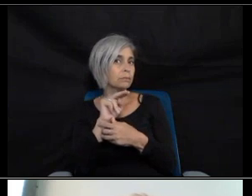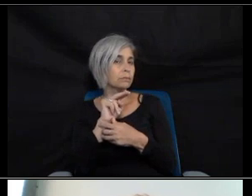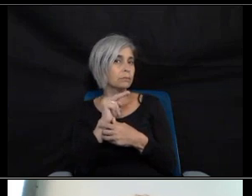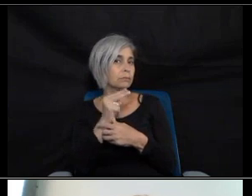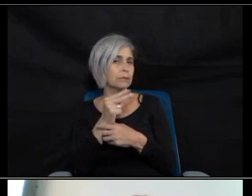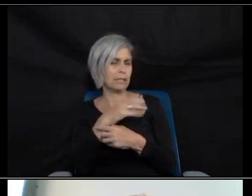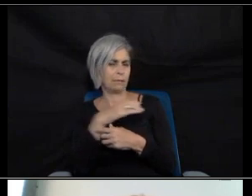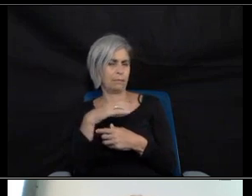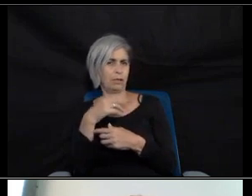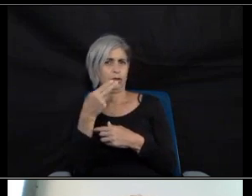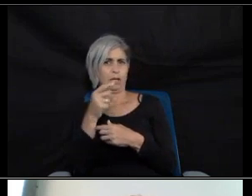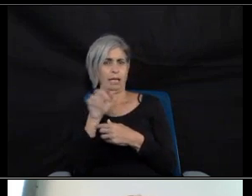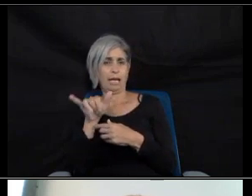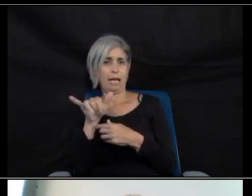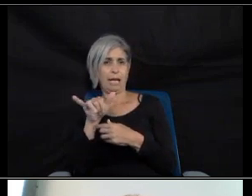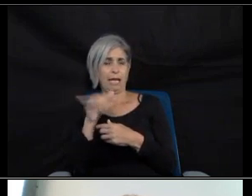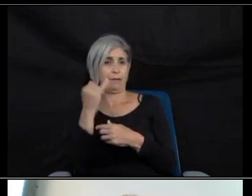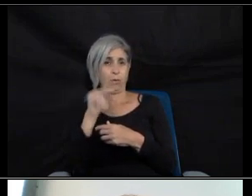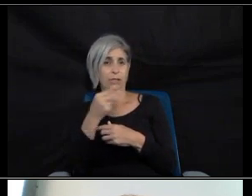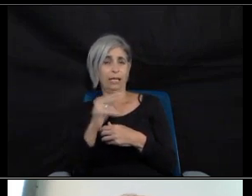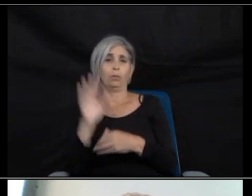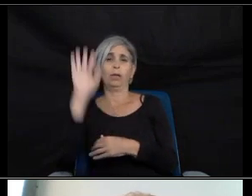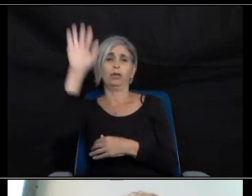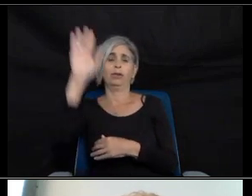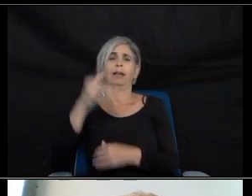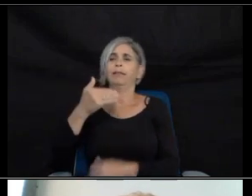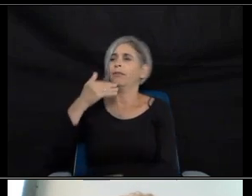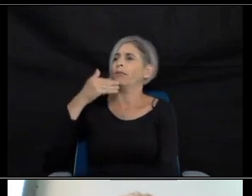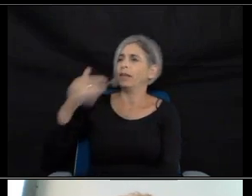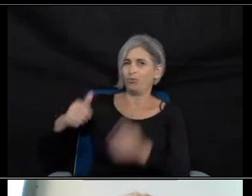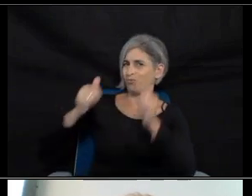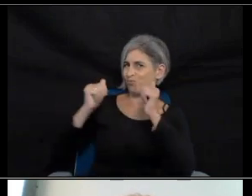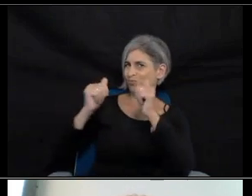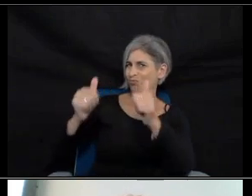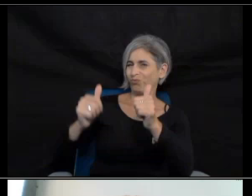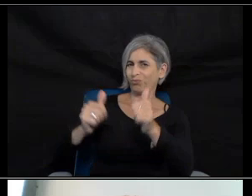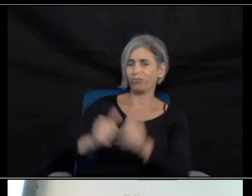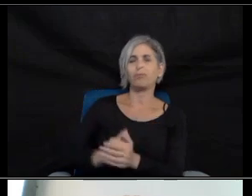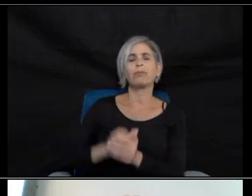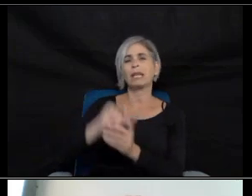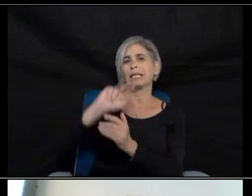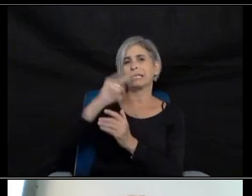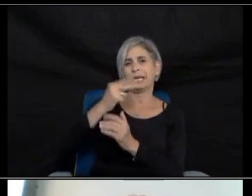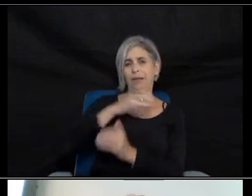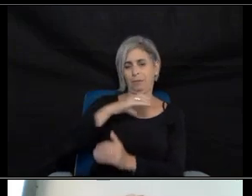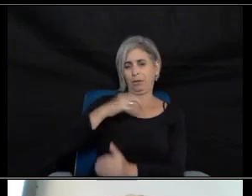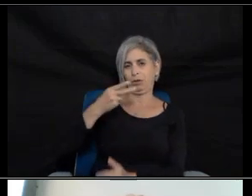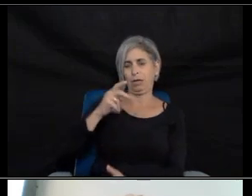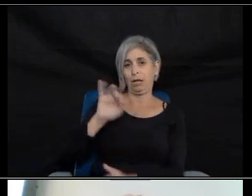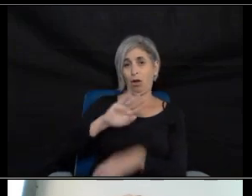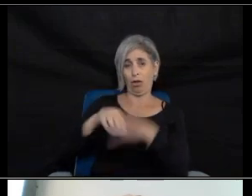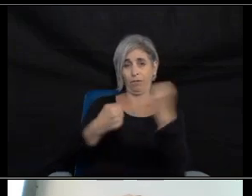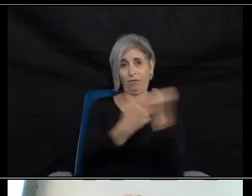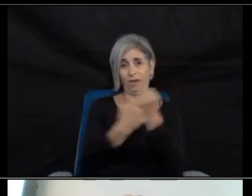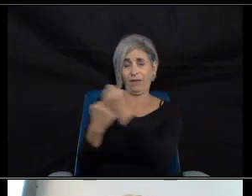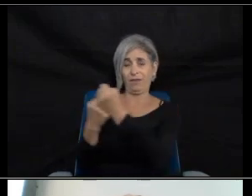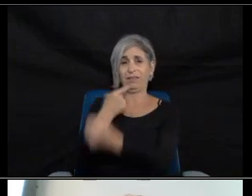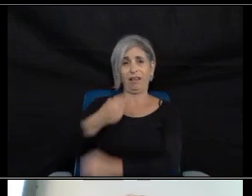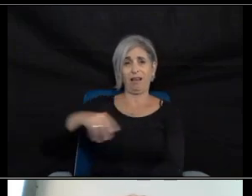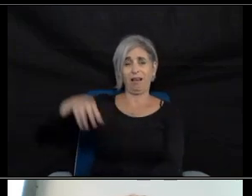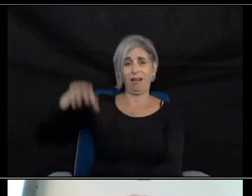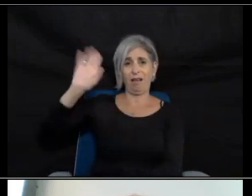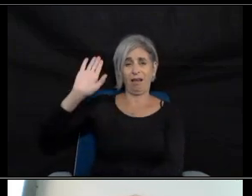Commissioner Hay, if you want a second, you raise your hand. Thank you. Got it. So a second from Commissioner Hay. All those in favor state so by saying